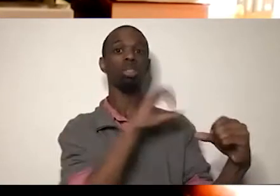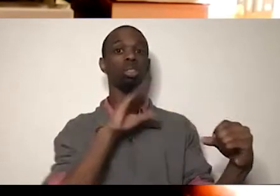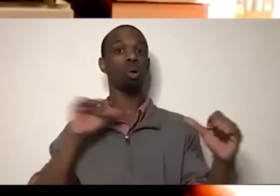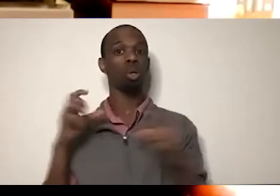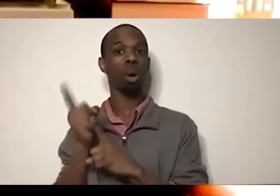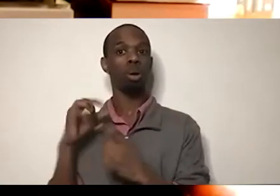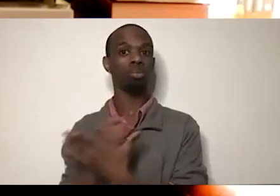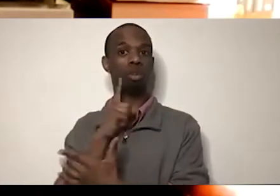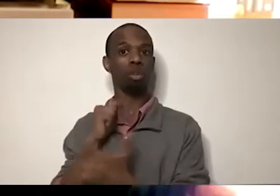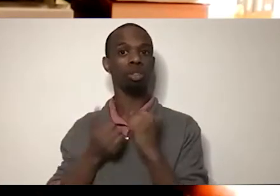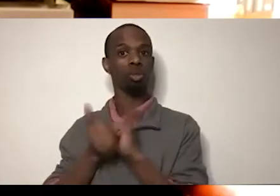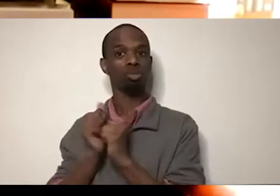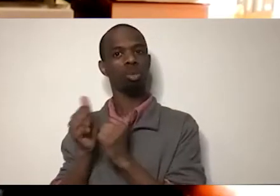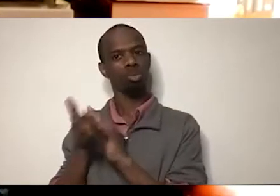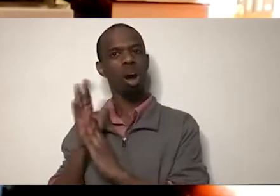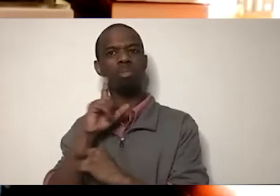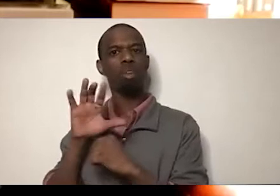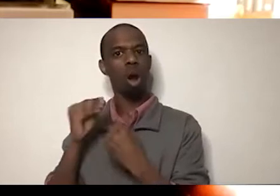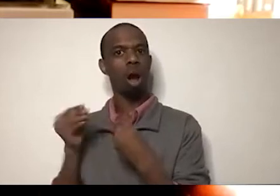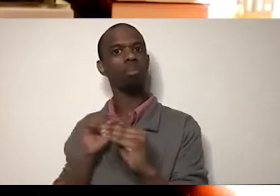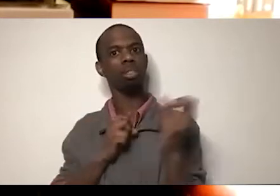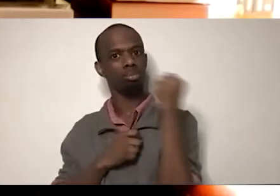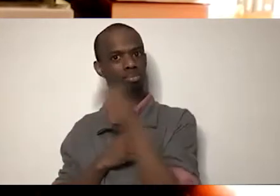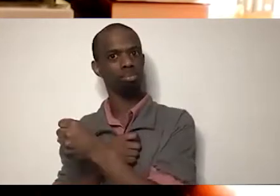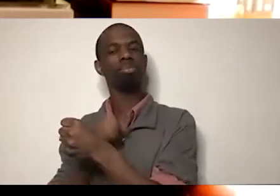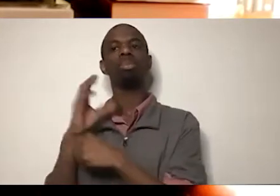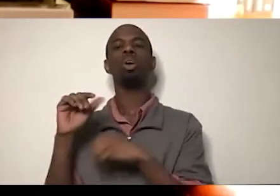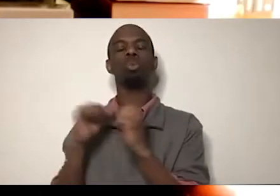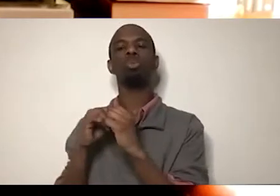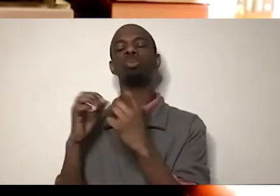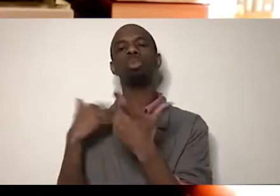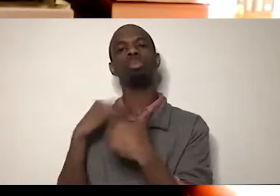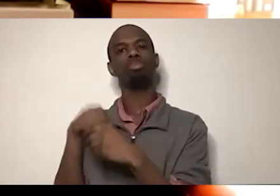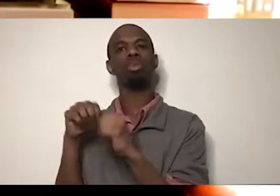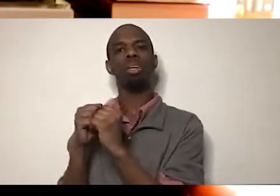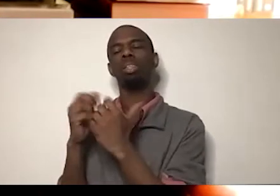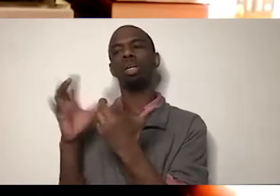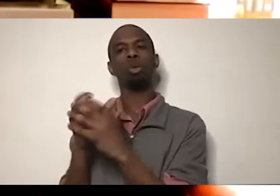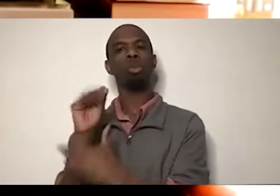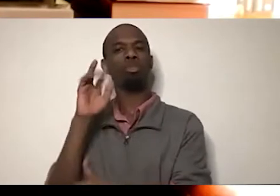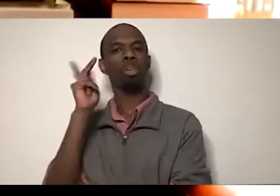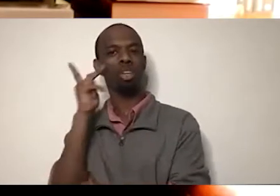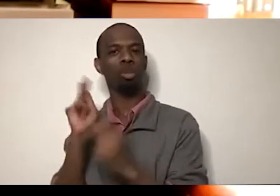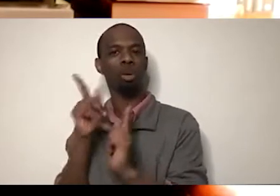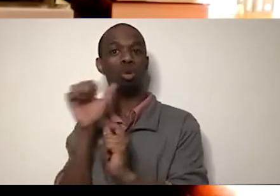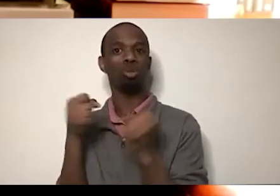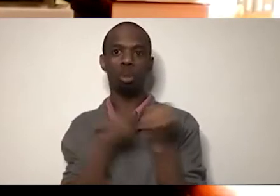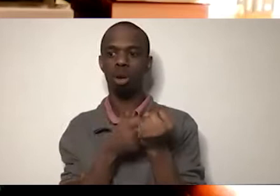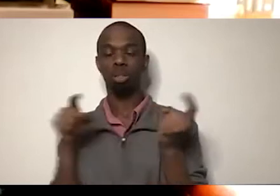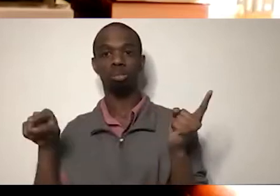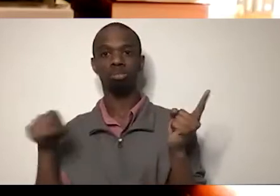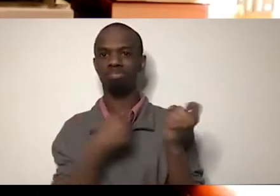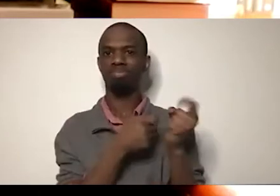helped Jesse Jackson and helped get David Dinkins elected. And he asked me if I wanted to be